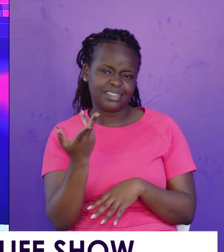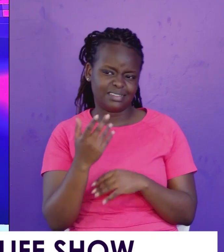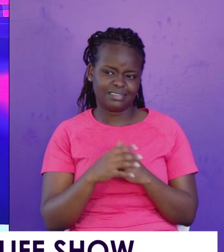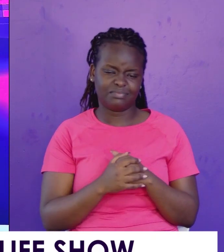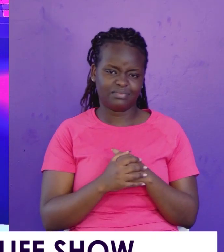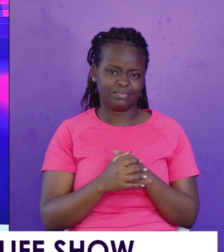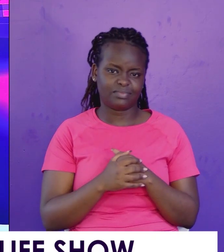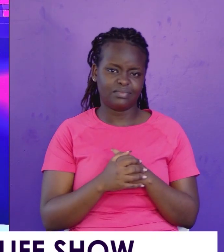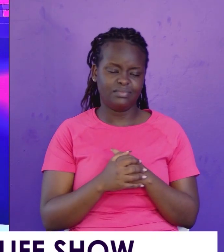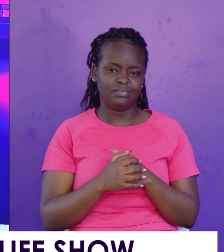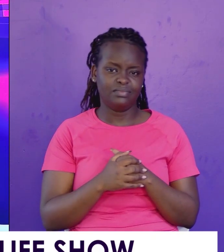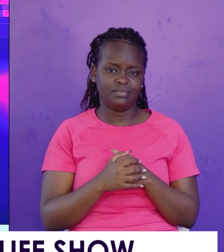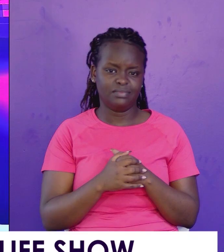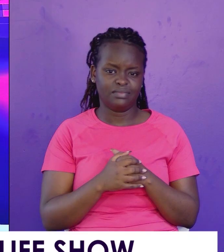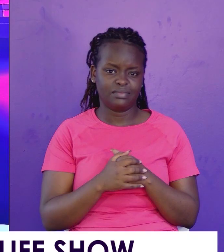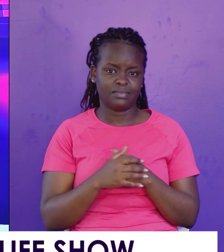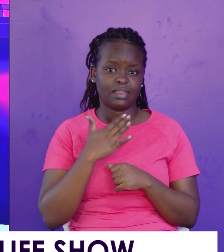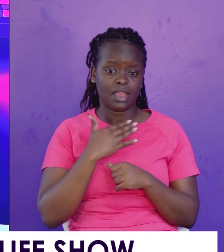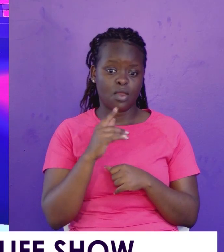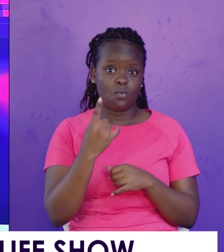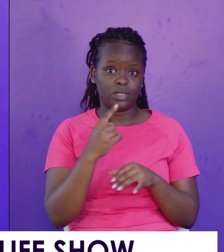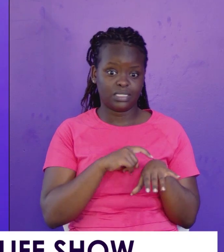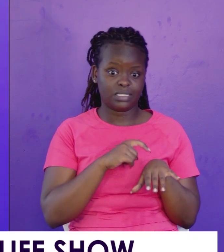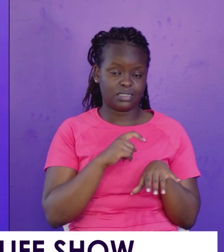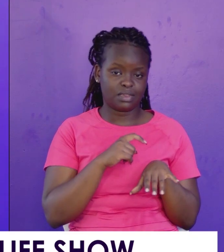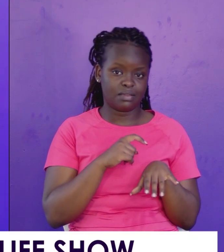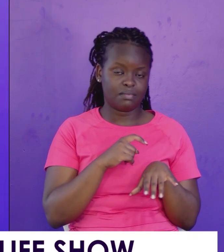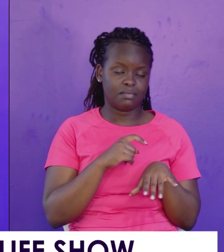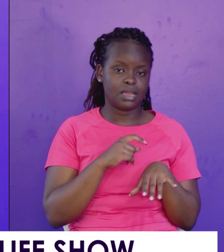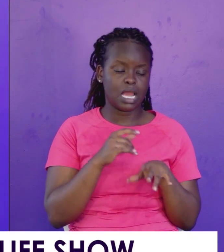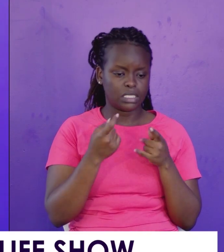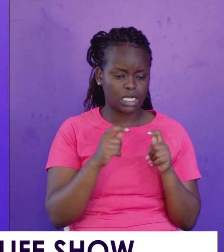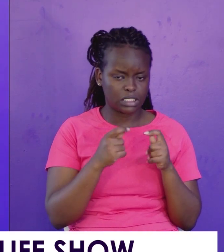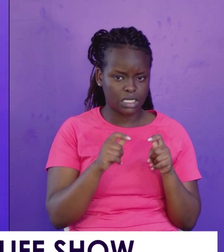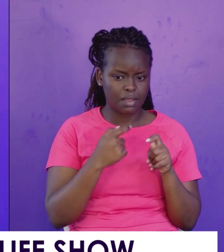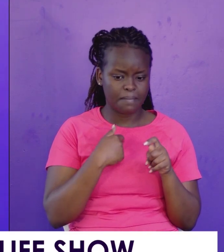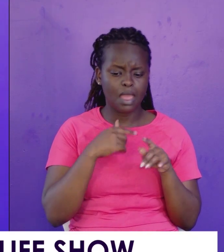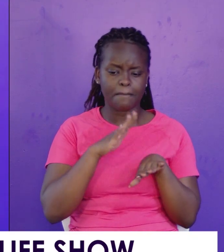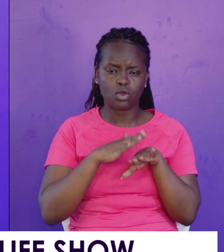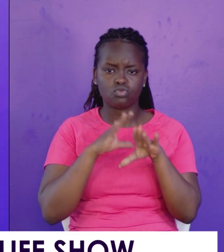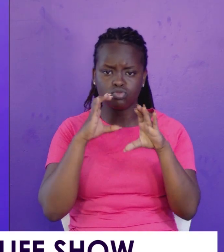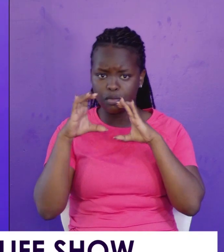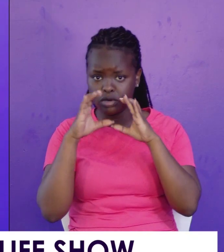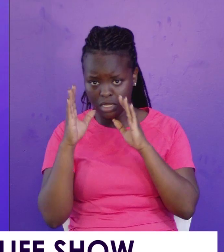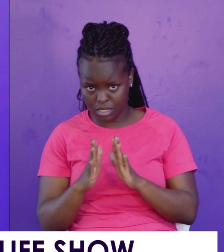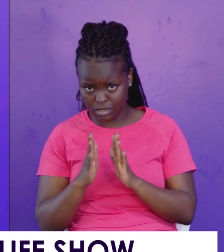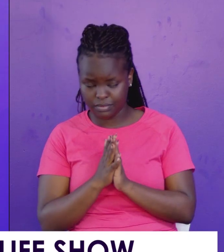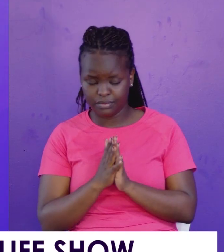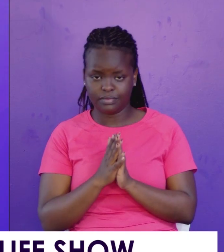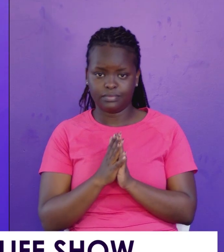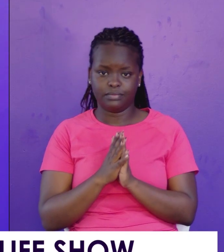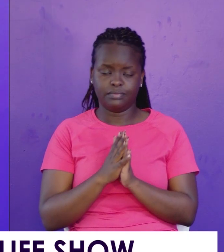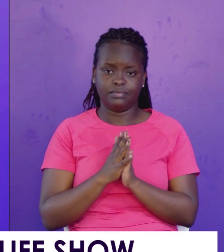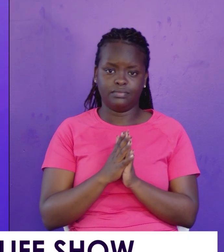people, because those people. I once tried to joke with the audience. I'm a very good communicator, for your information. You're aware of